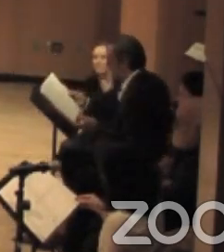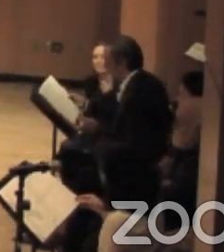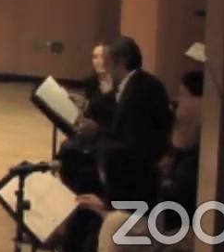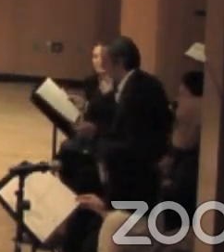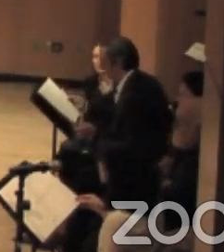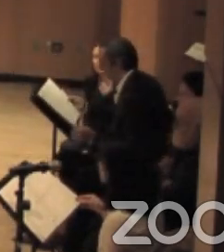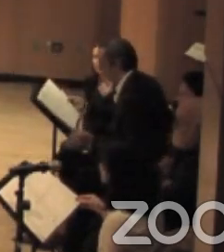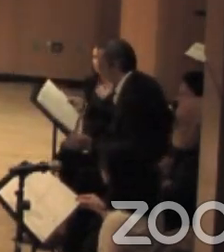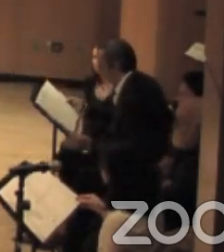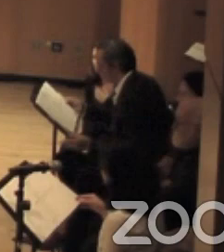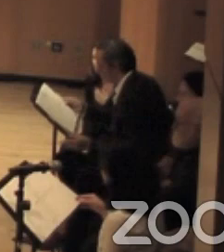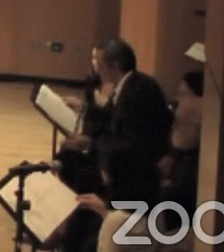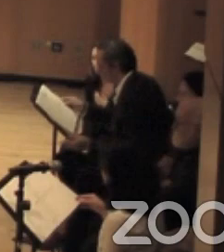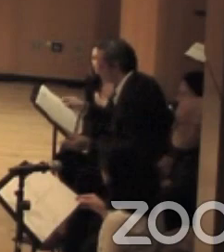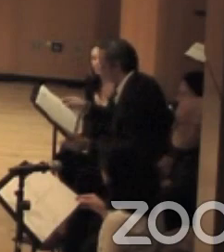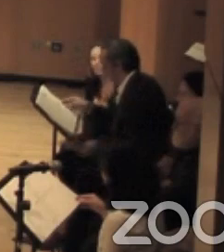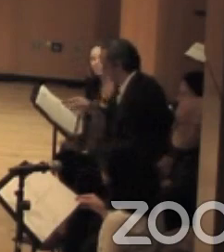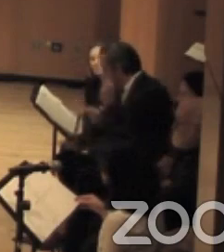bed